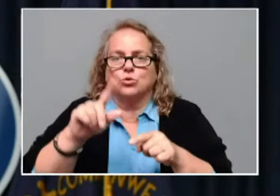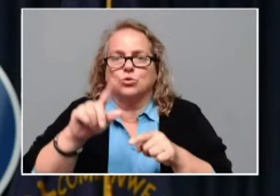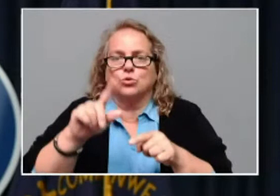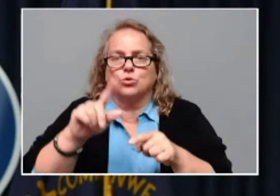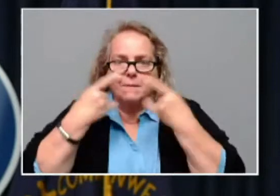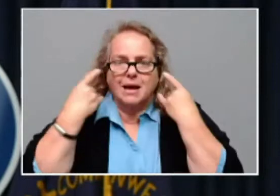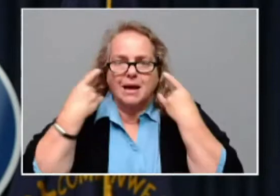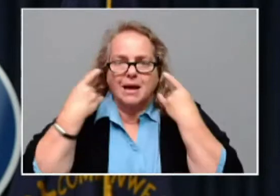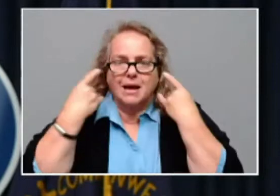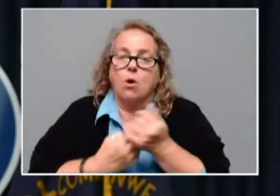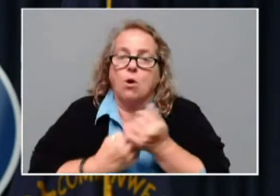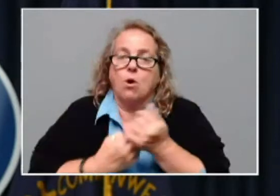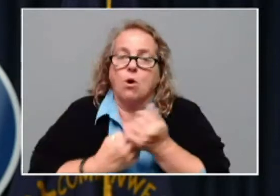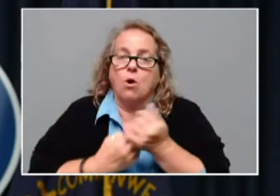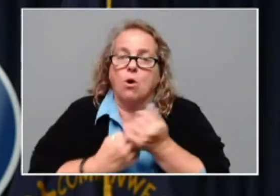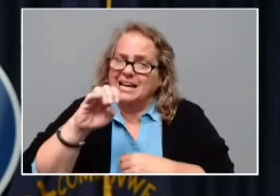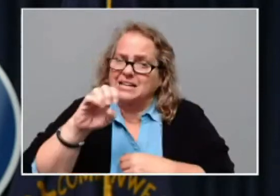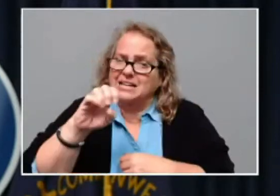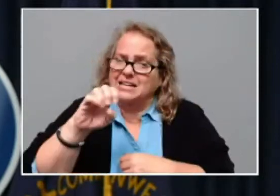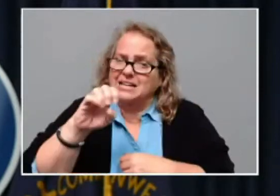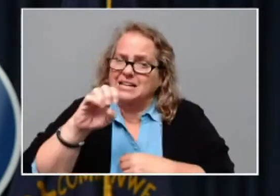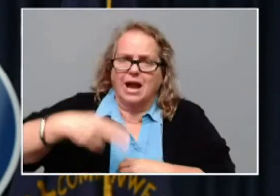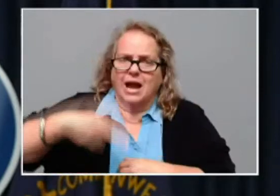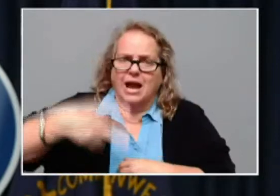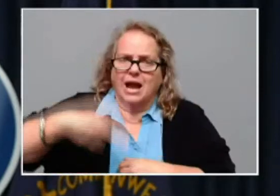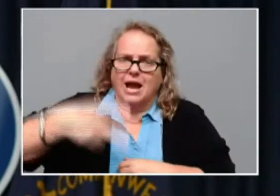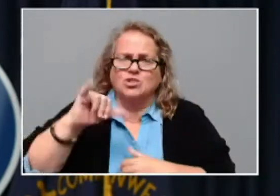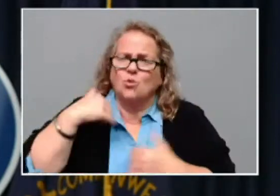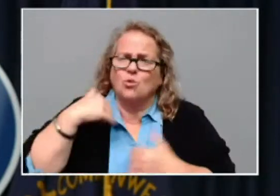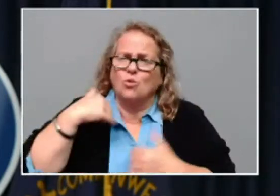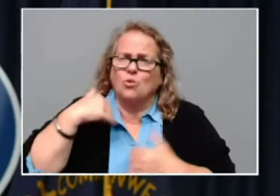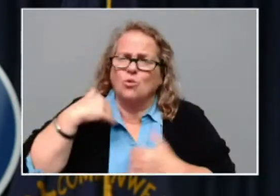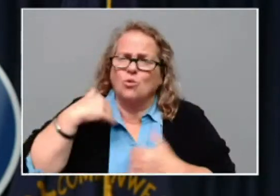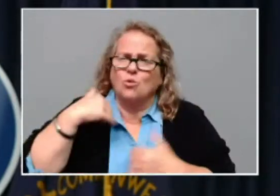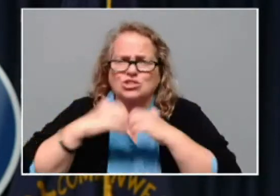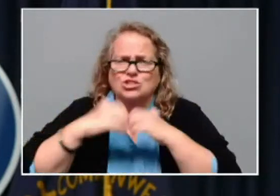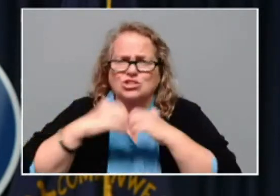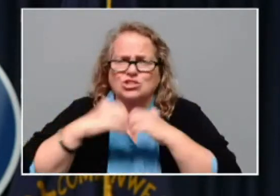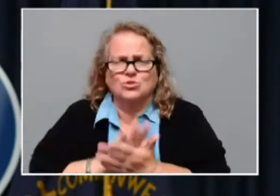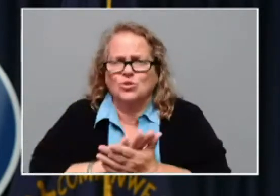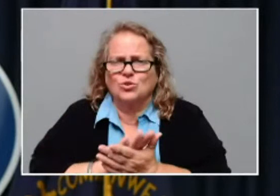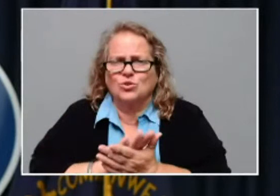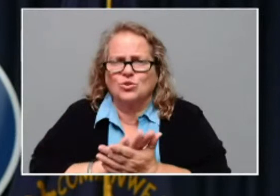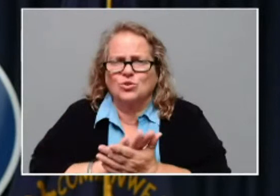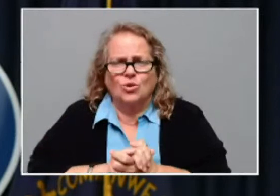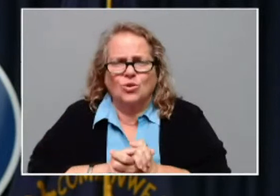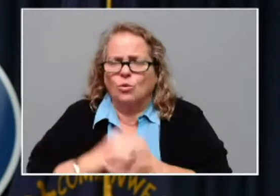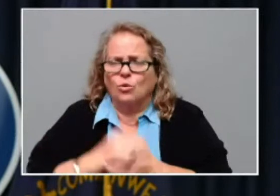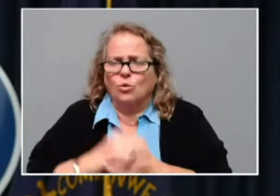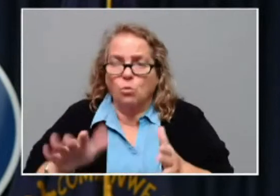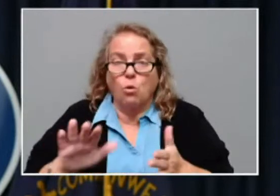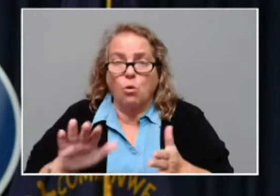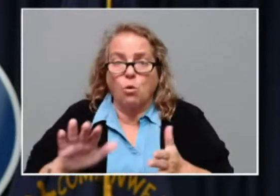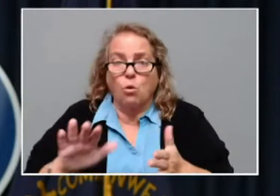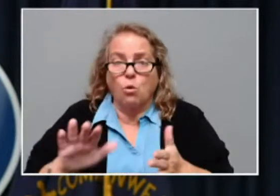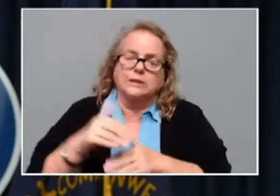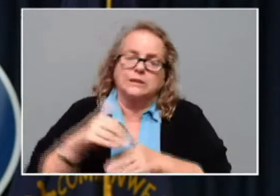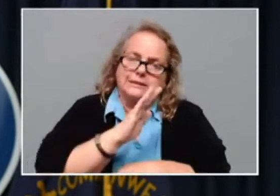high, but also we don't want to shut down. We don't want any school to have to send the kids home, is what I mean by